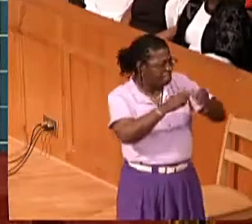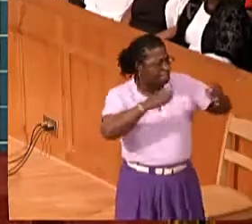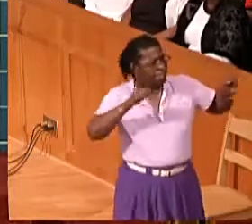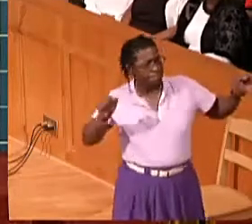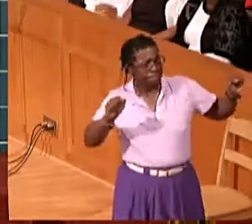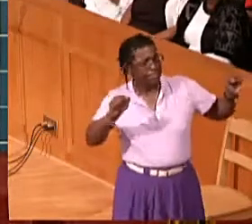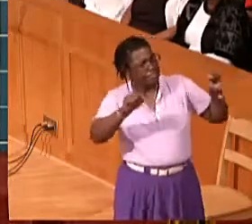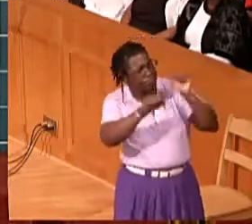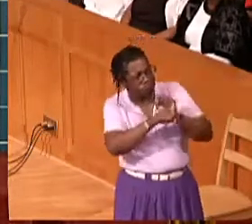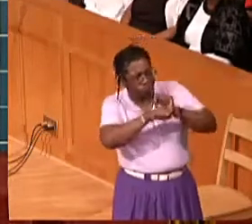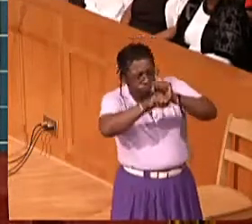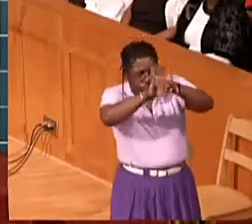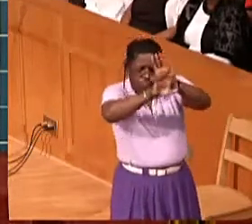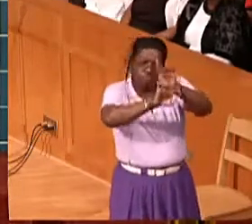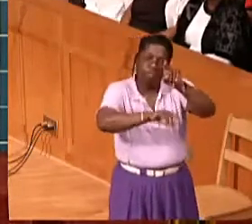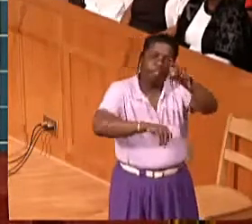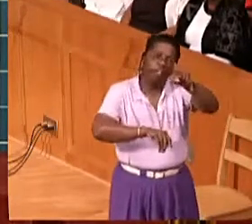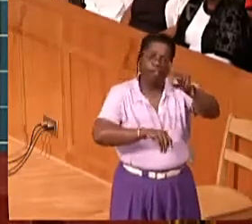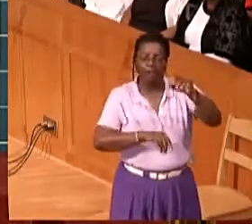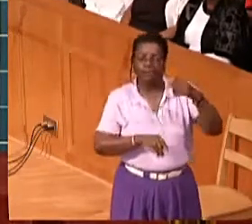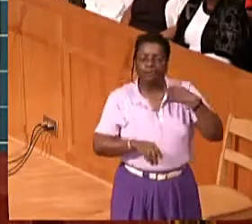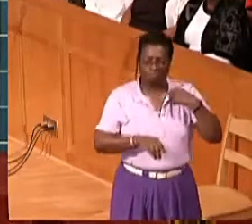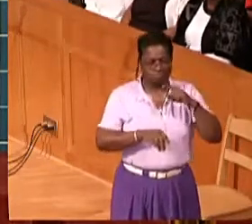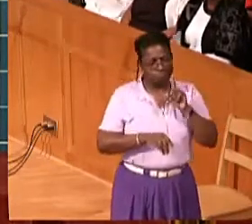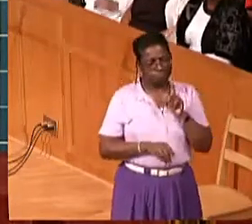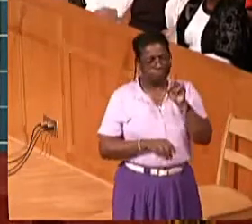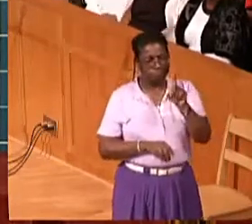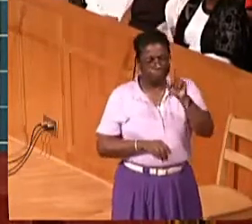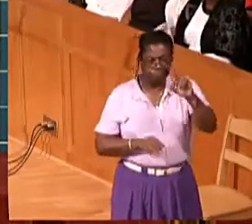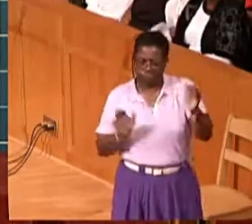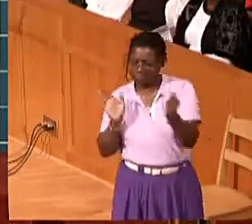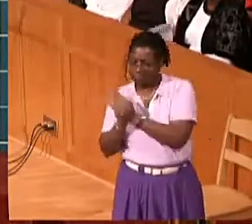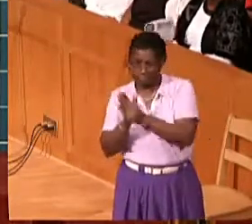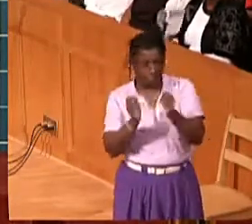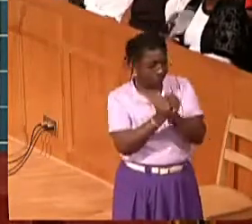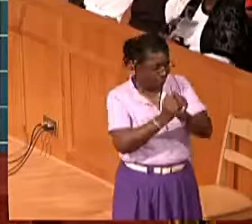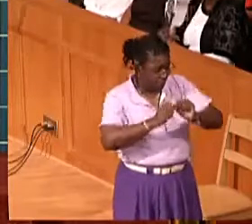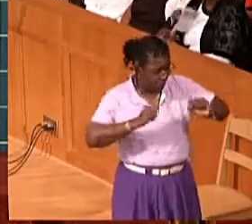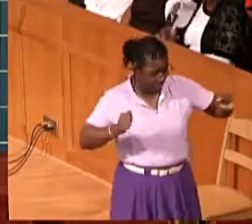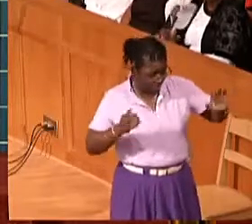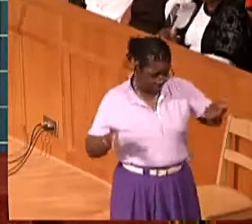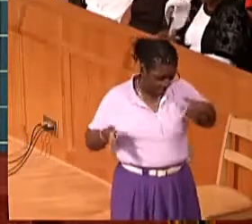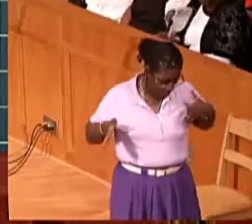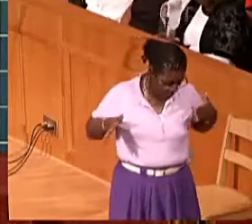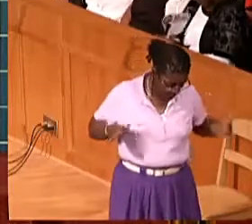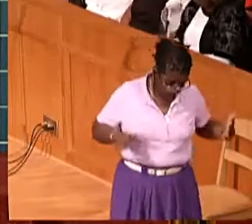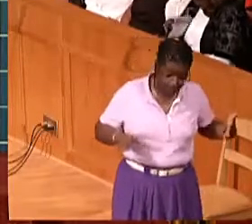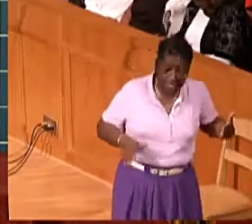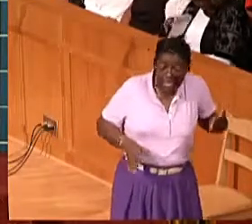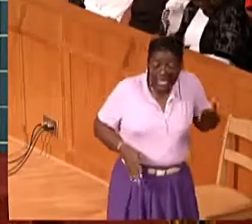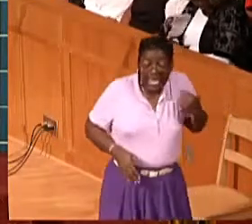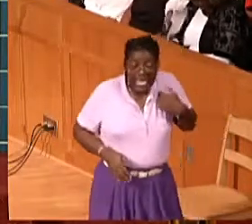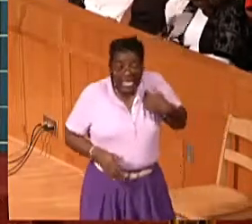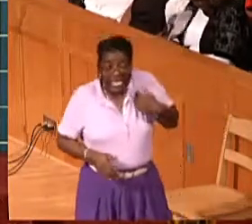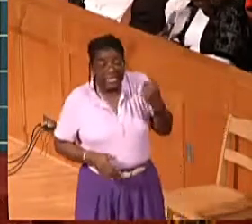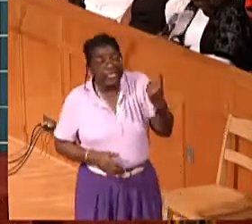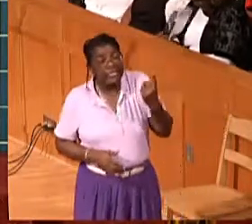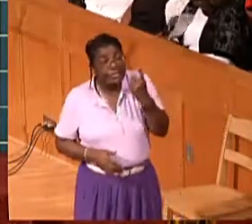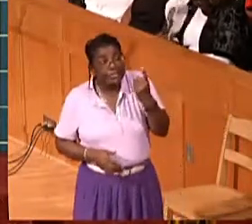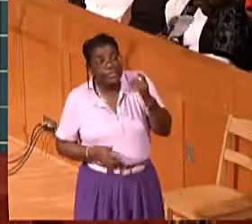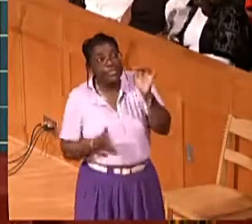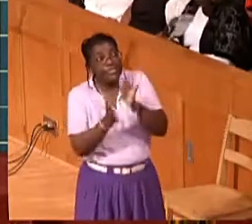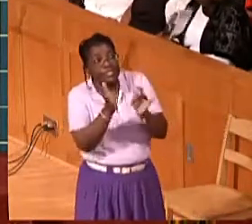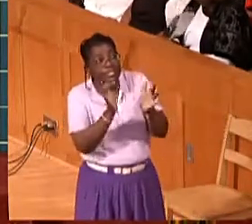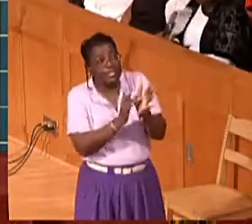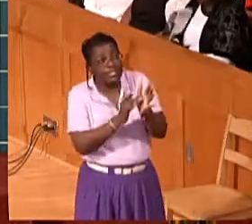end. I don't want to get there. Listen, I was bought with a price, but because he bought me, he takes care of me. But he tells me, you